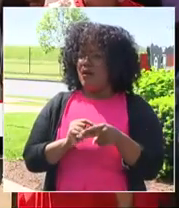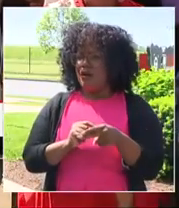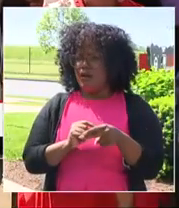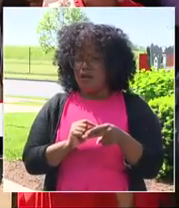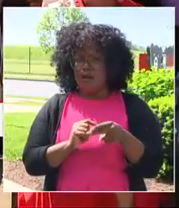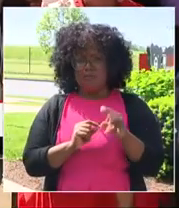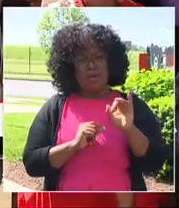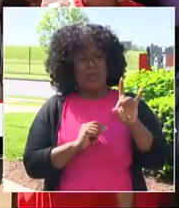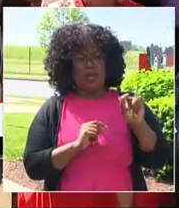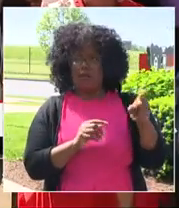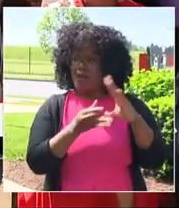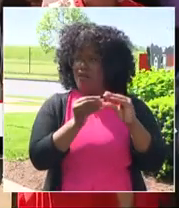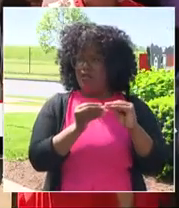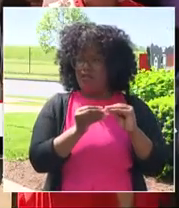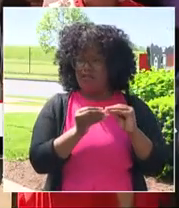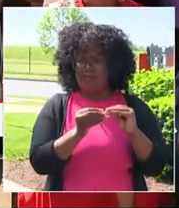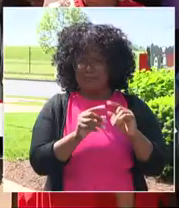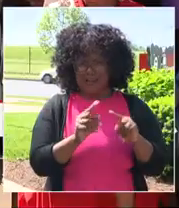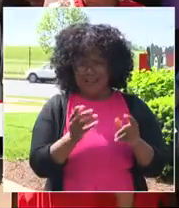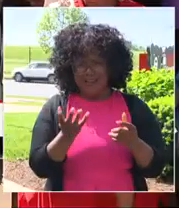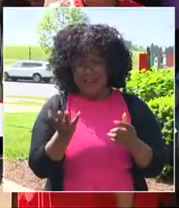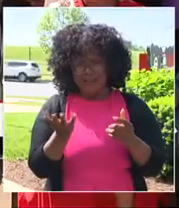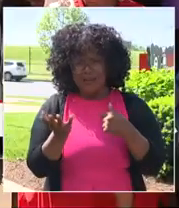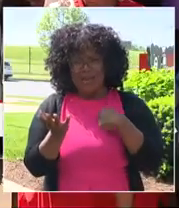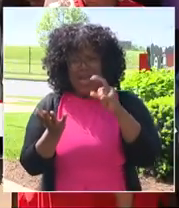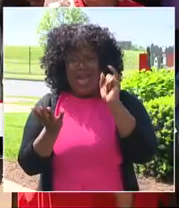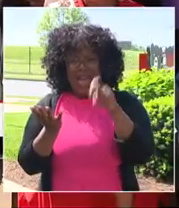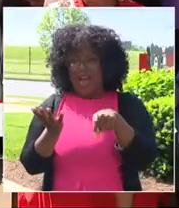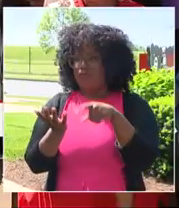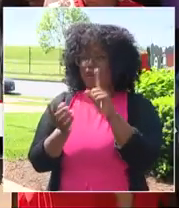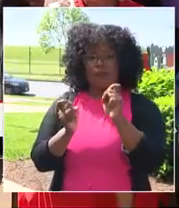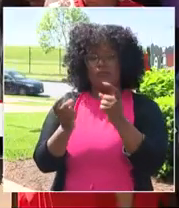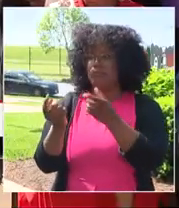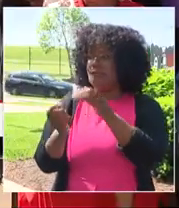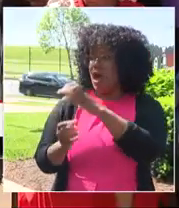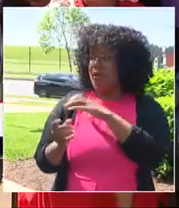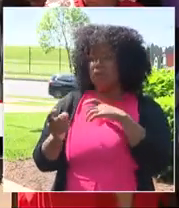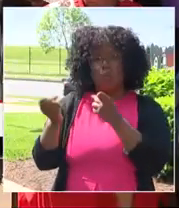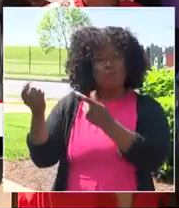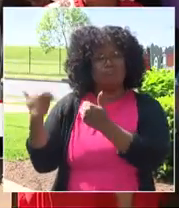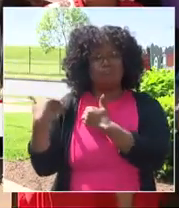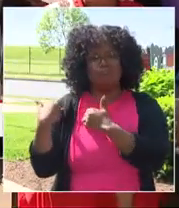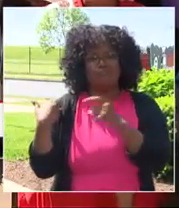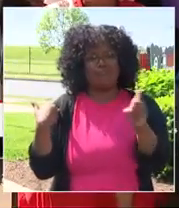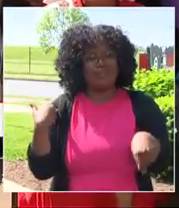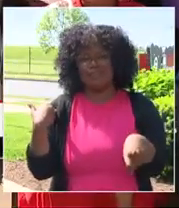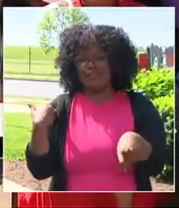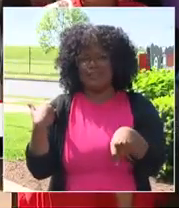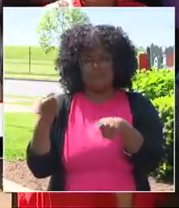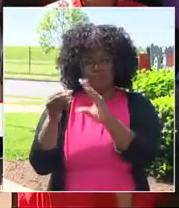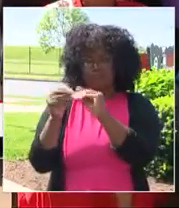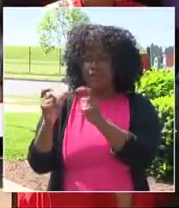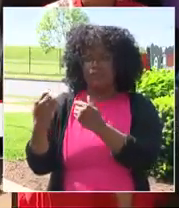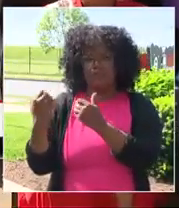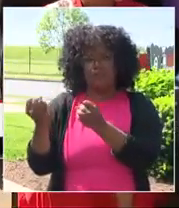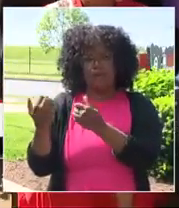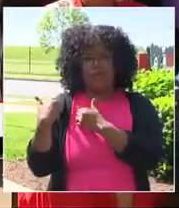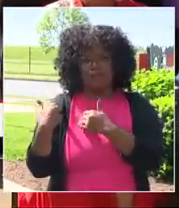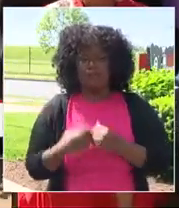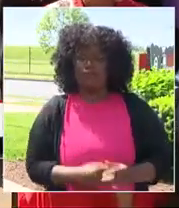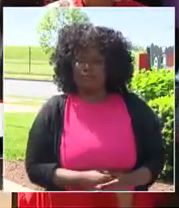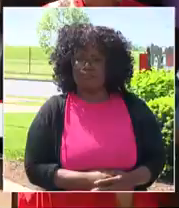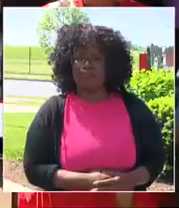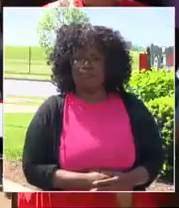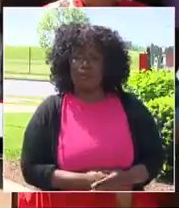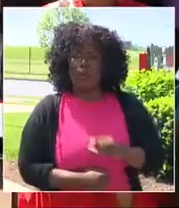to hold the Congress accountable for doing the right thing. We will fight for the